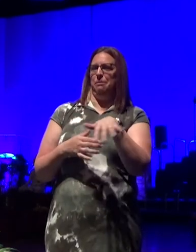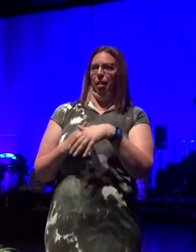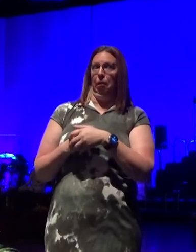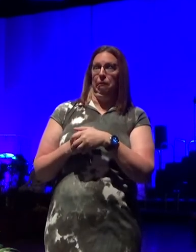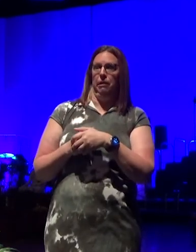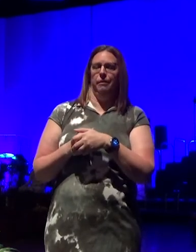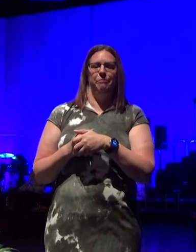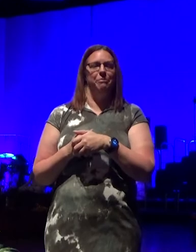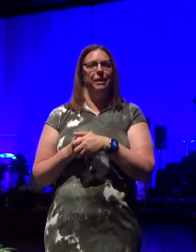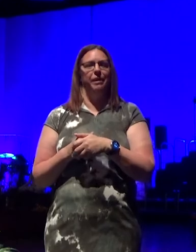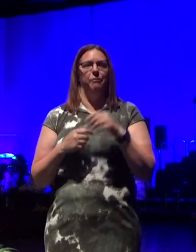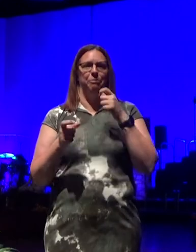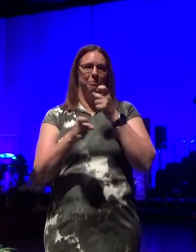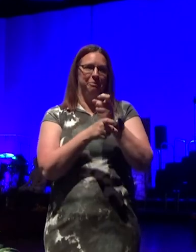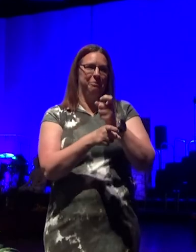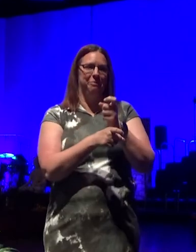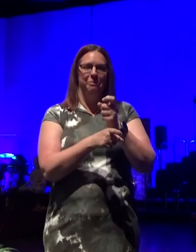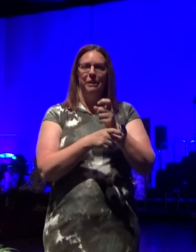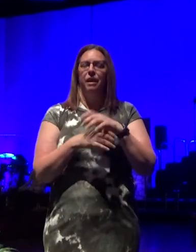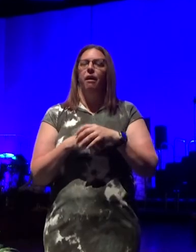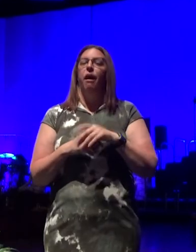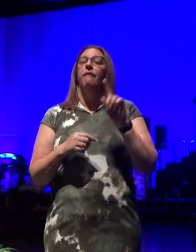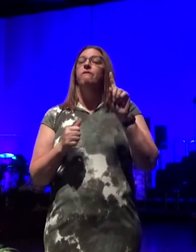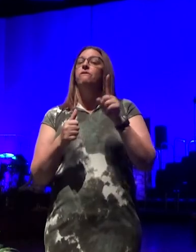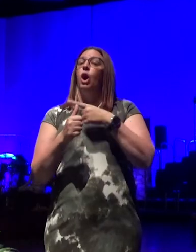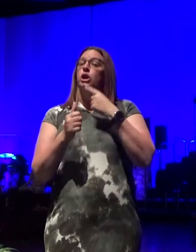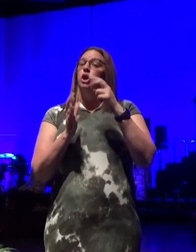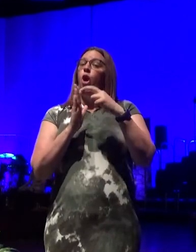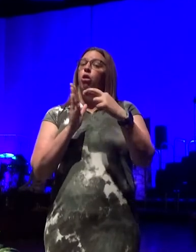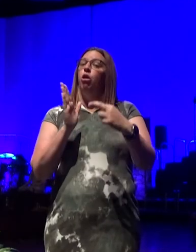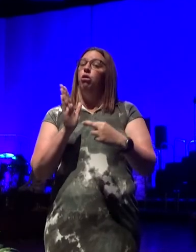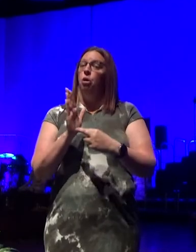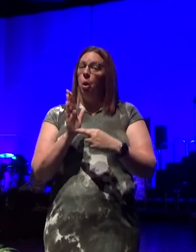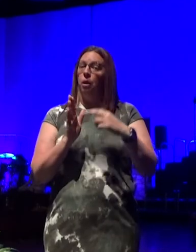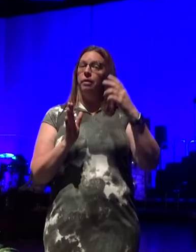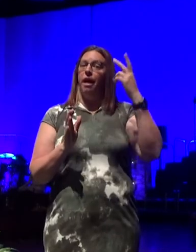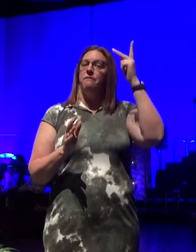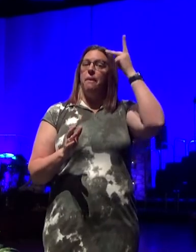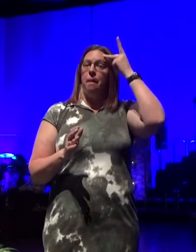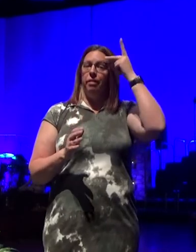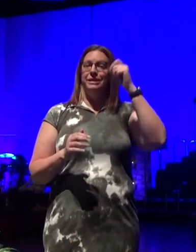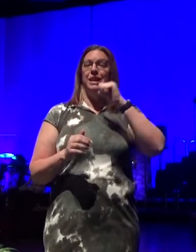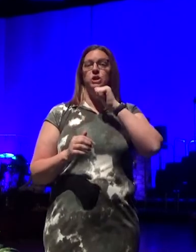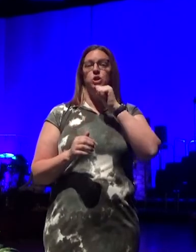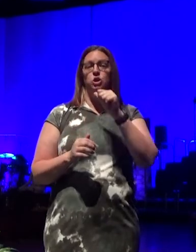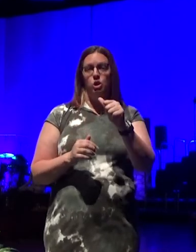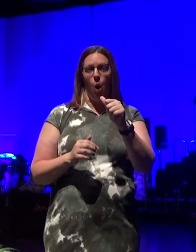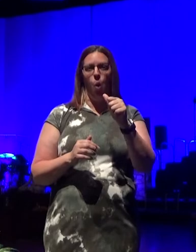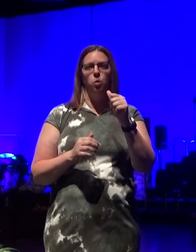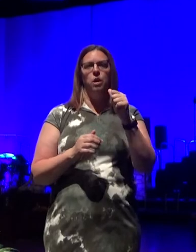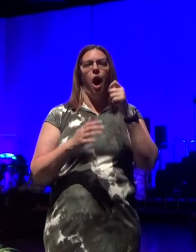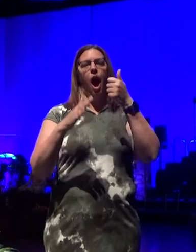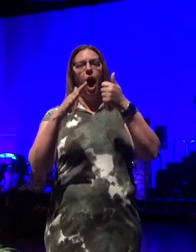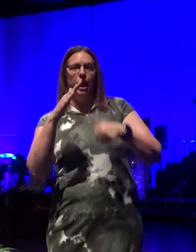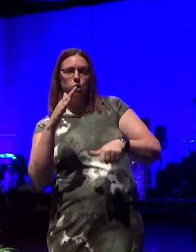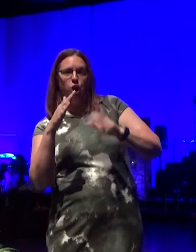of politics, never underestimate the intelligence of your constituents, but don't overestimate it either.